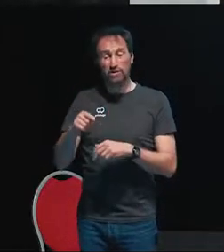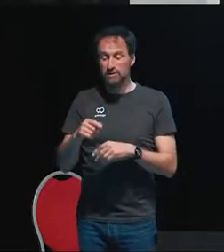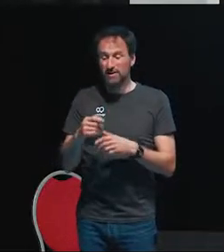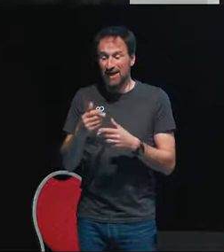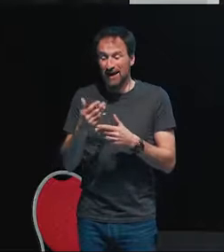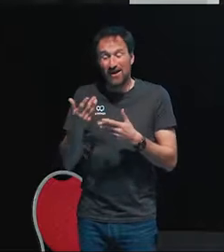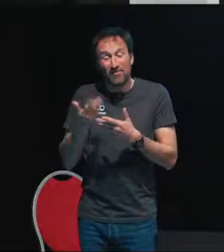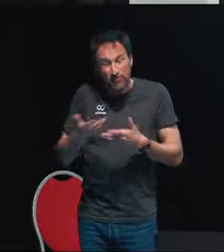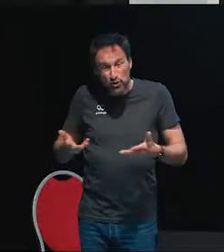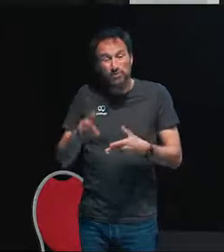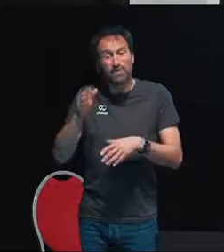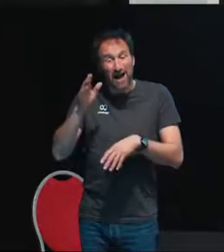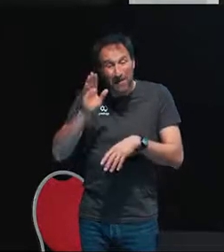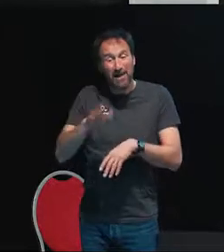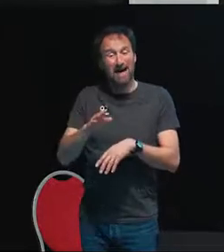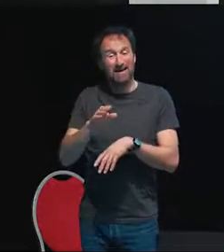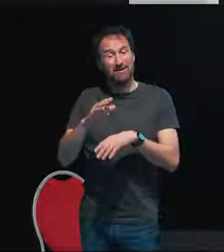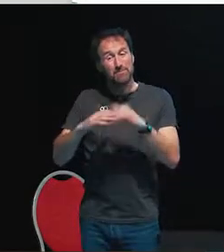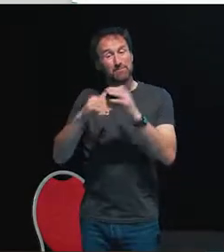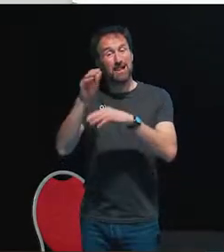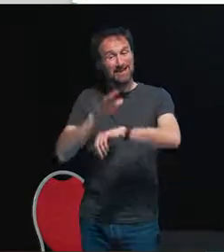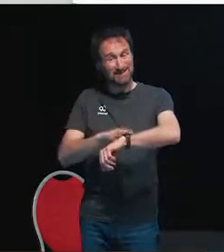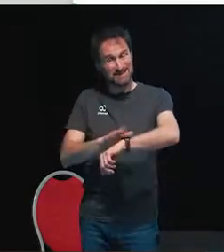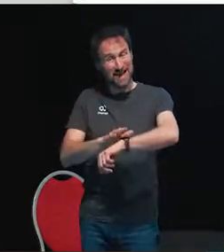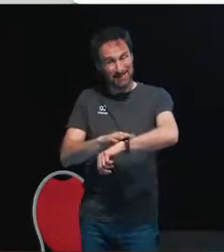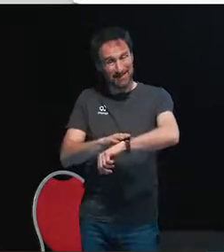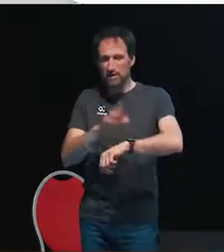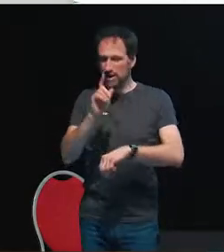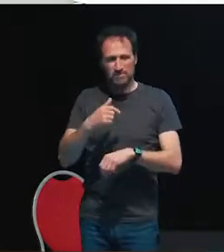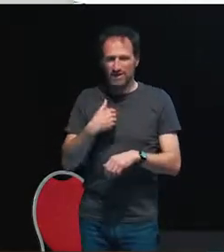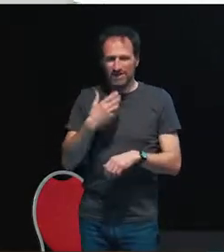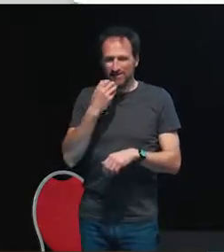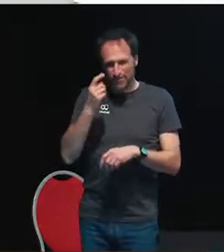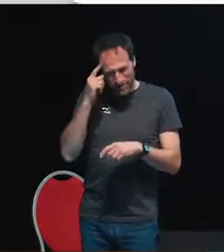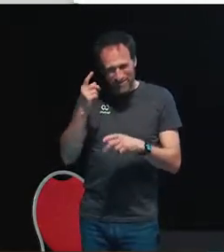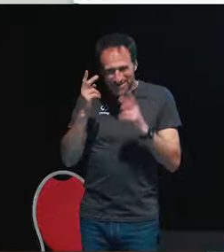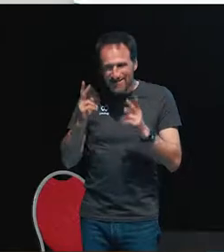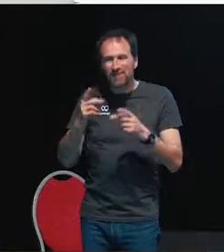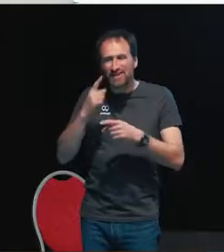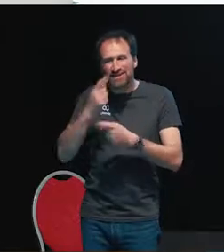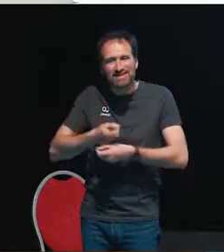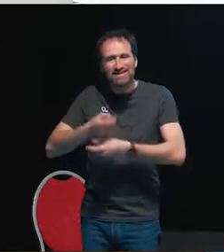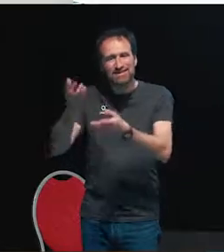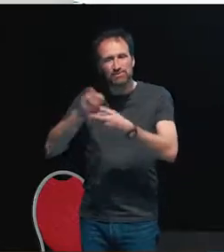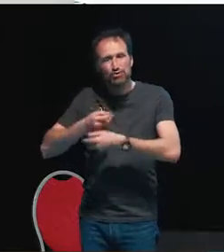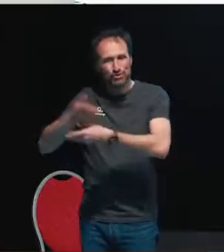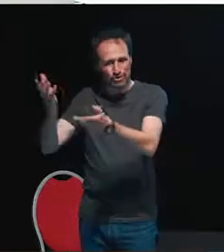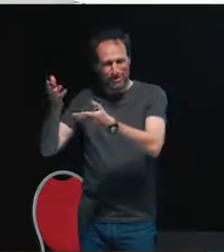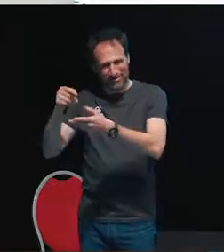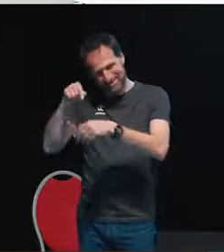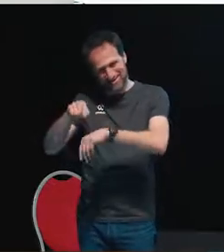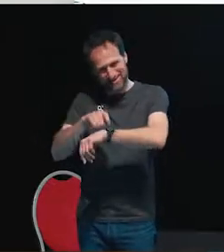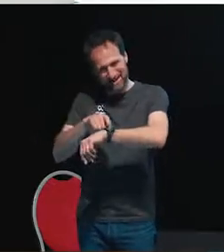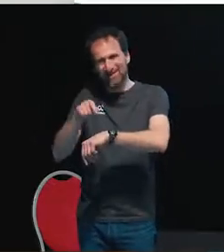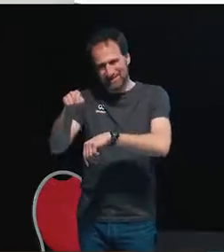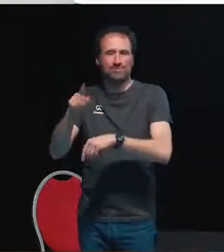the way we want to build distributed systems right so all of these things impose upon us some different limitations that make